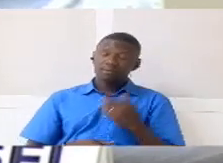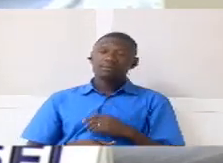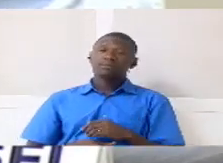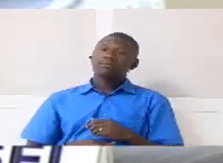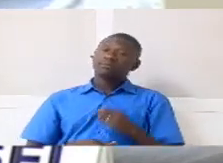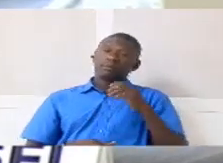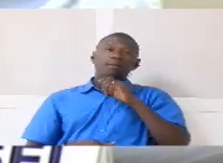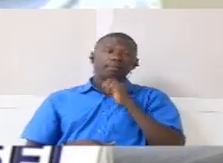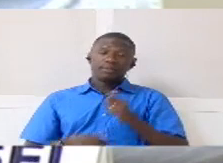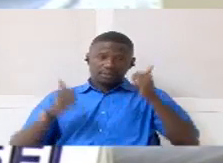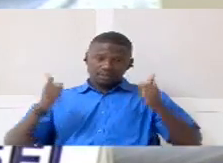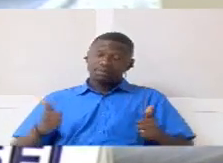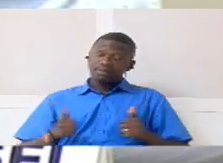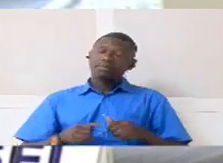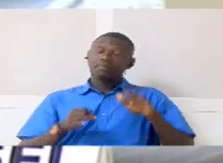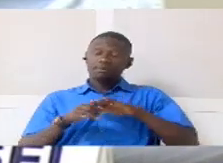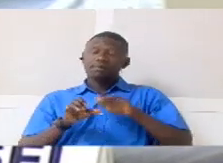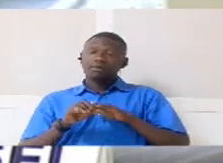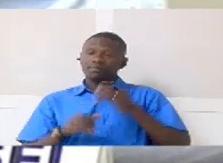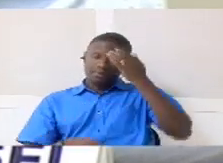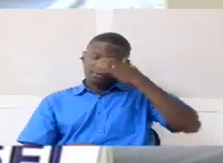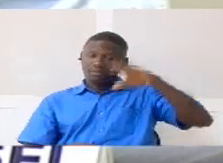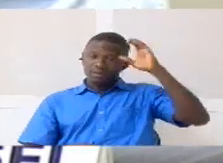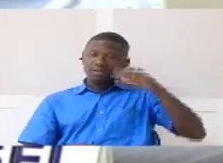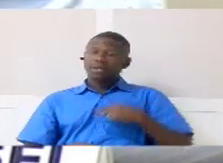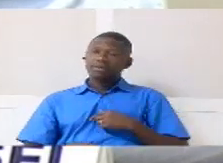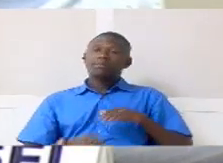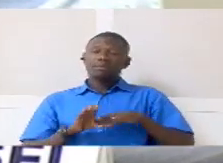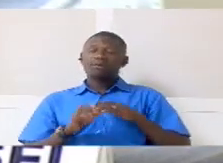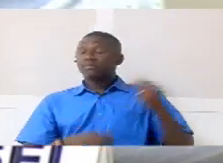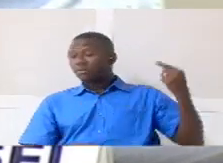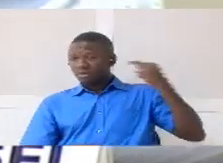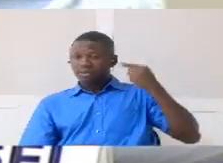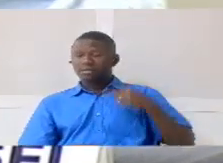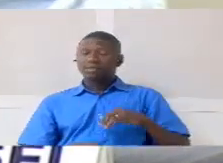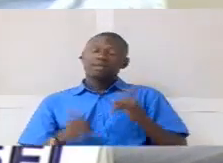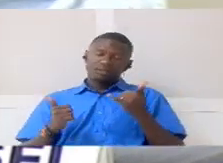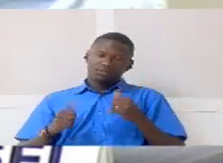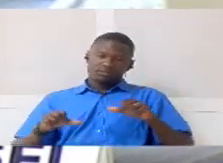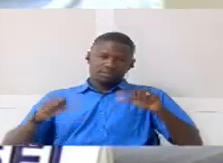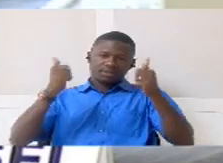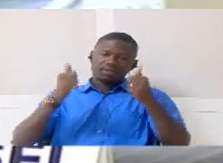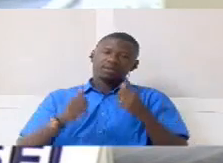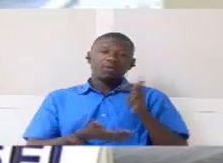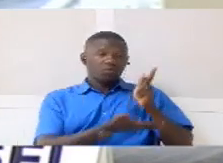We are, as usual, ready to proceed, and the witness is being ushered in.